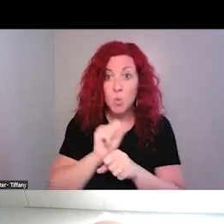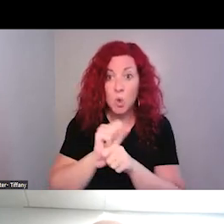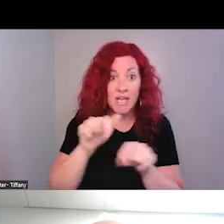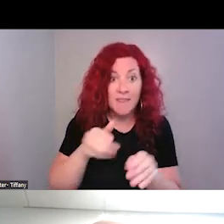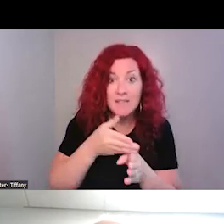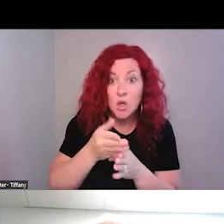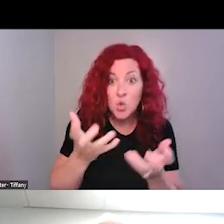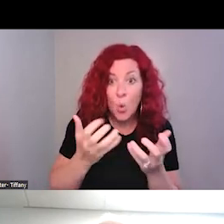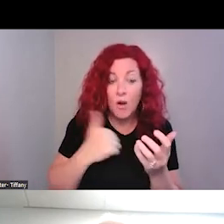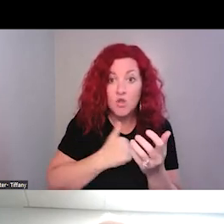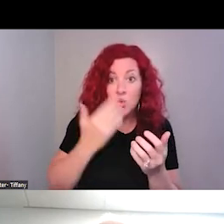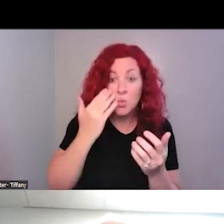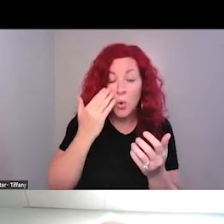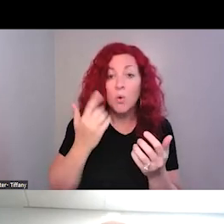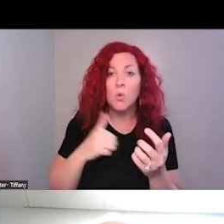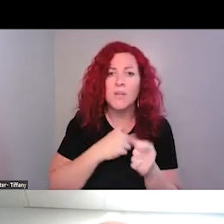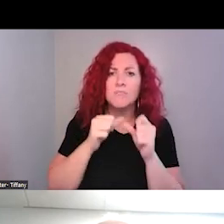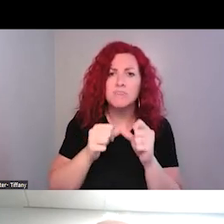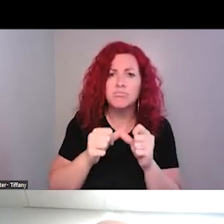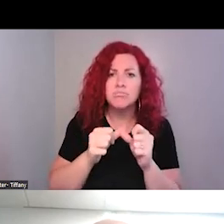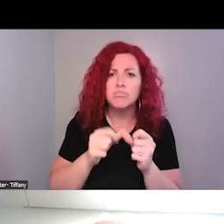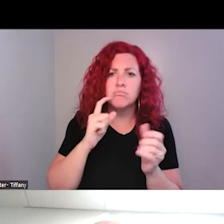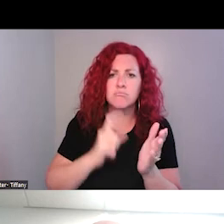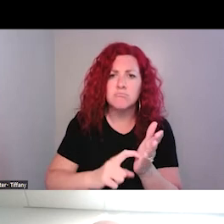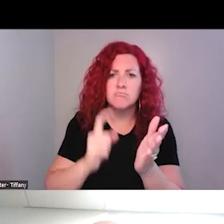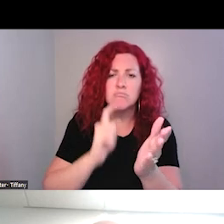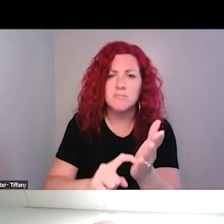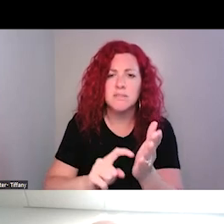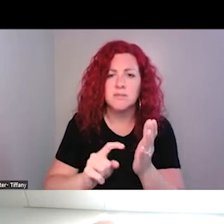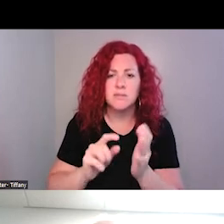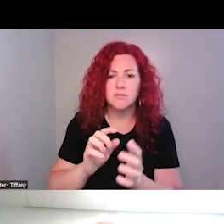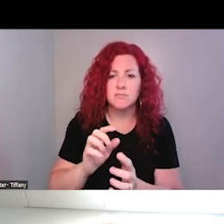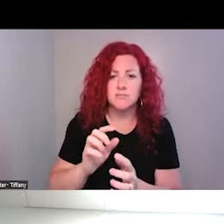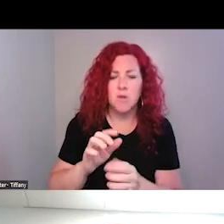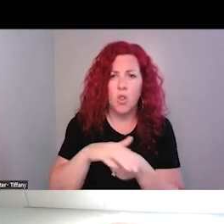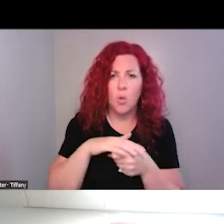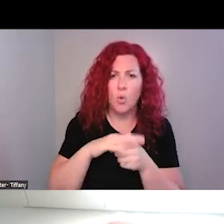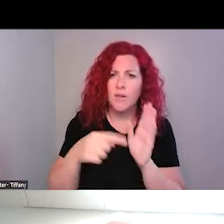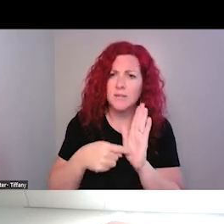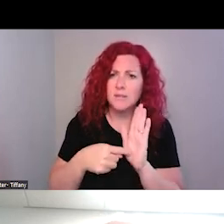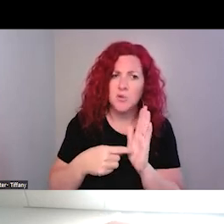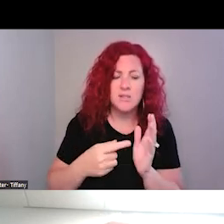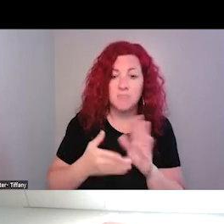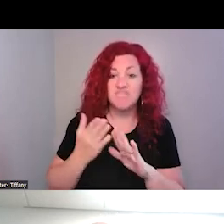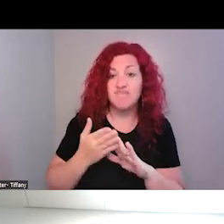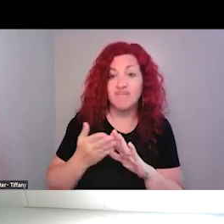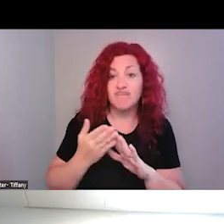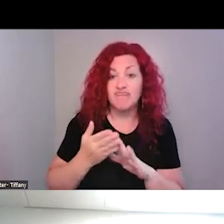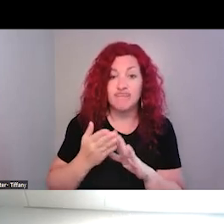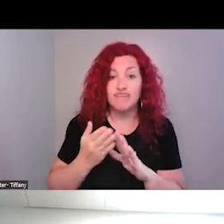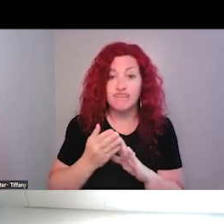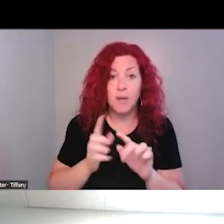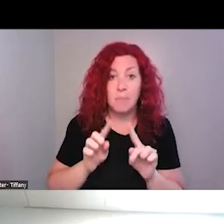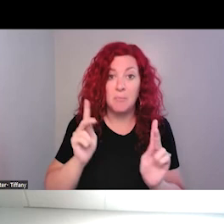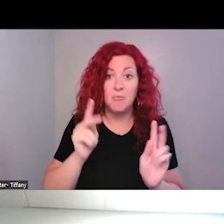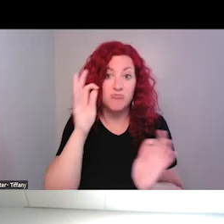be aware of, because we continue to find some excellent local examples that have been operating under the radar. So thank you